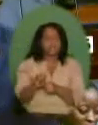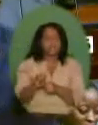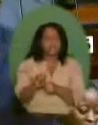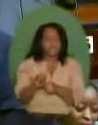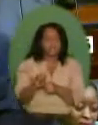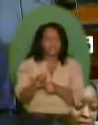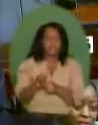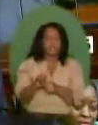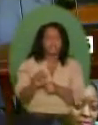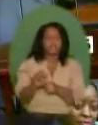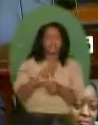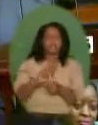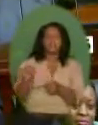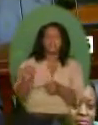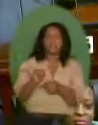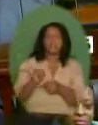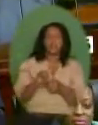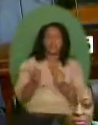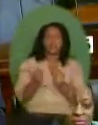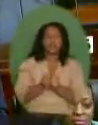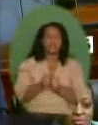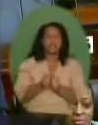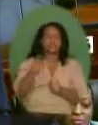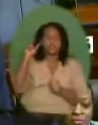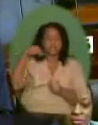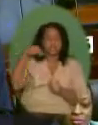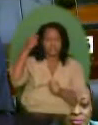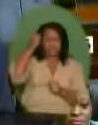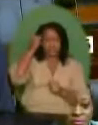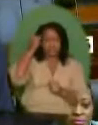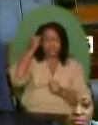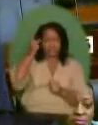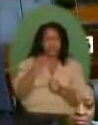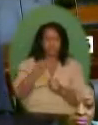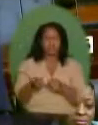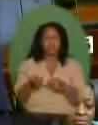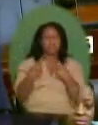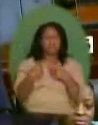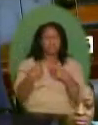has found itself in, Mr. Speaker, as it seeks to grapple with a number of